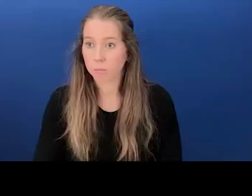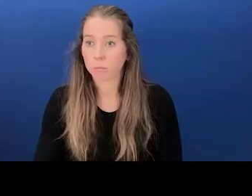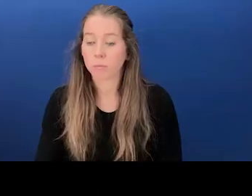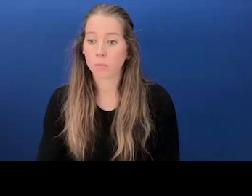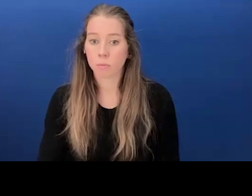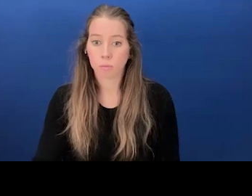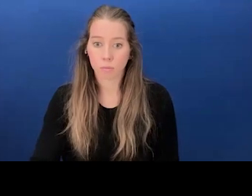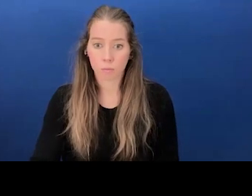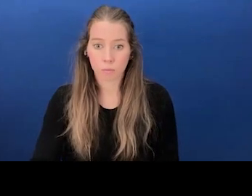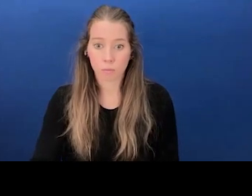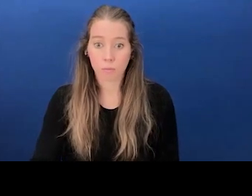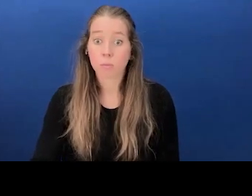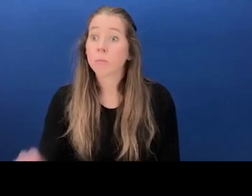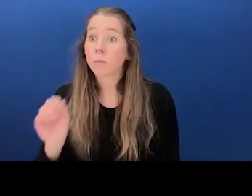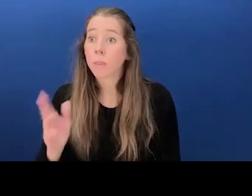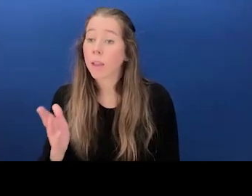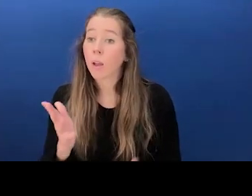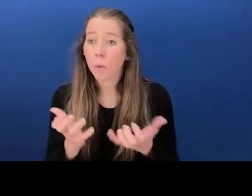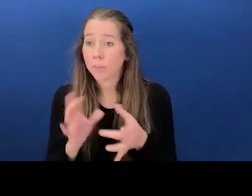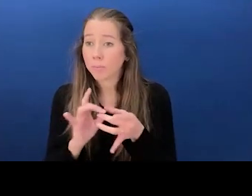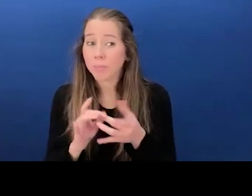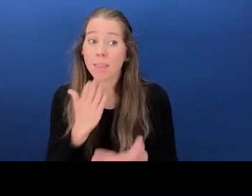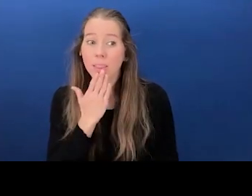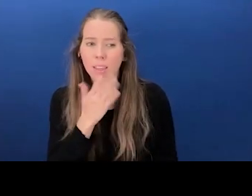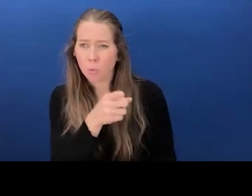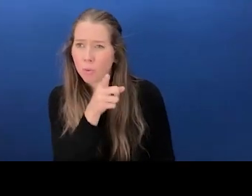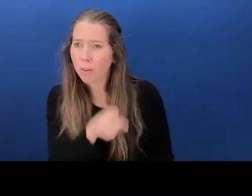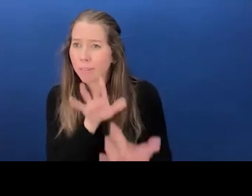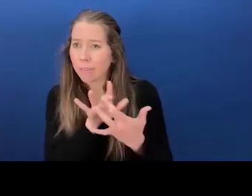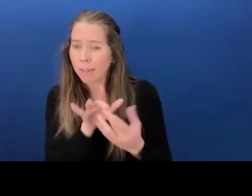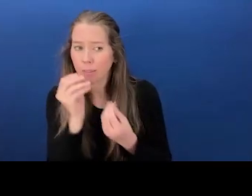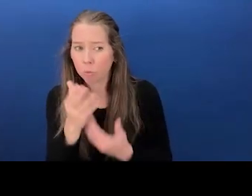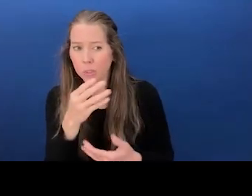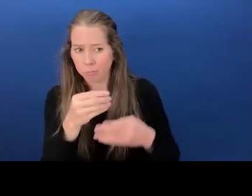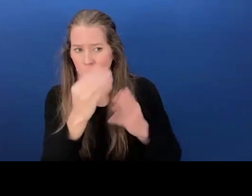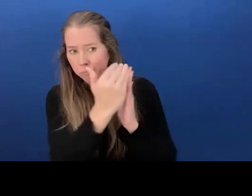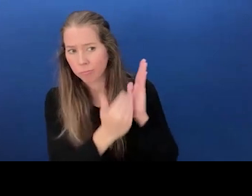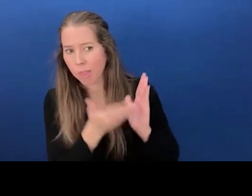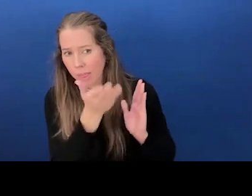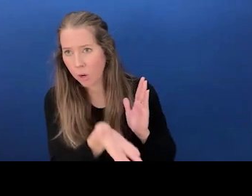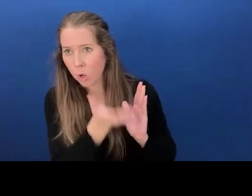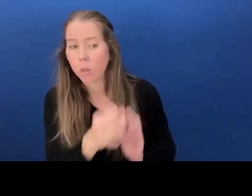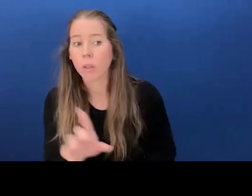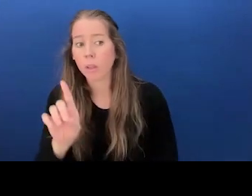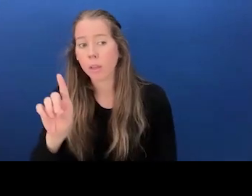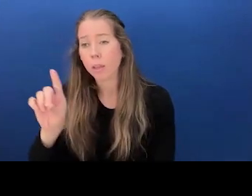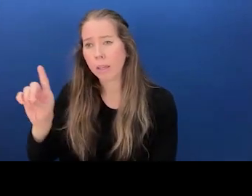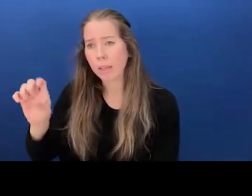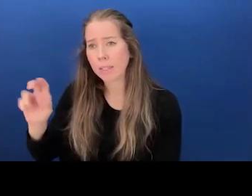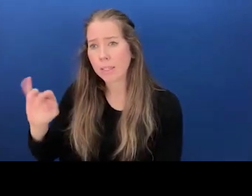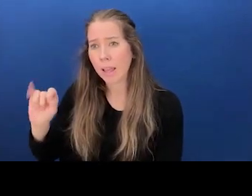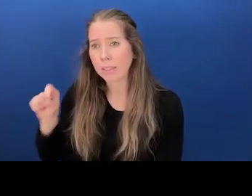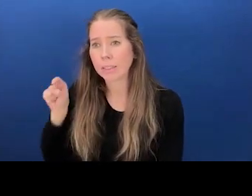then just want to say thank you. Here's the contact information. So Dennis mentioned